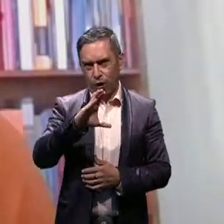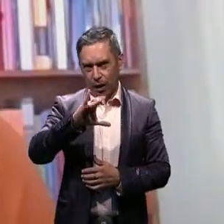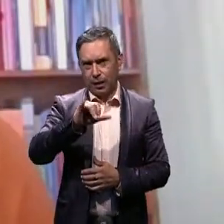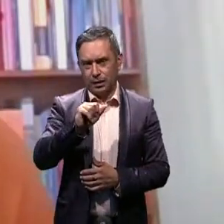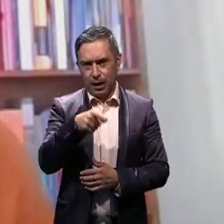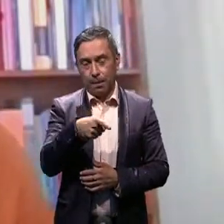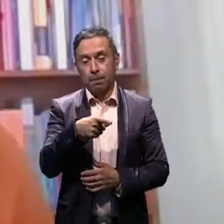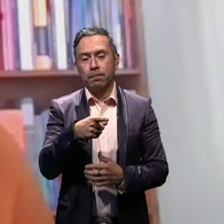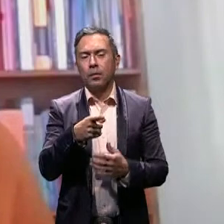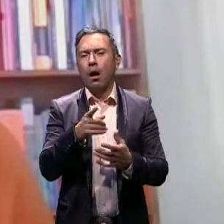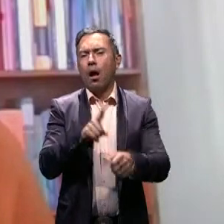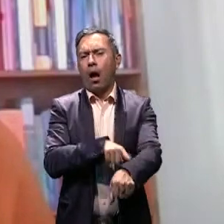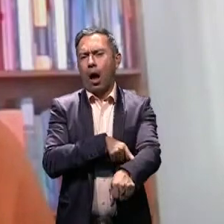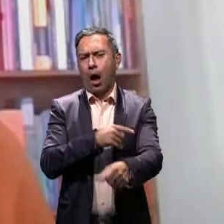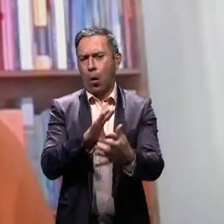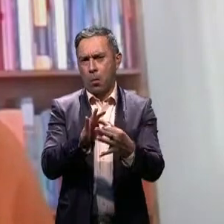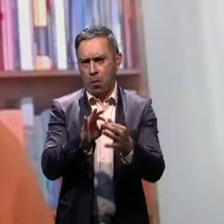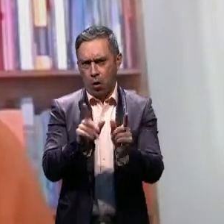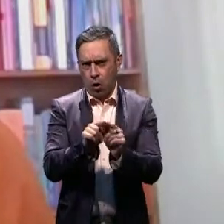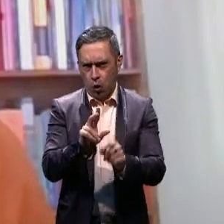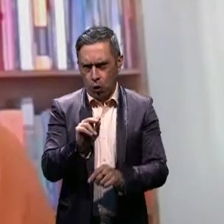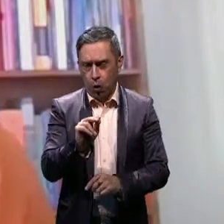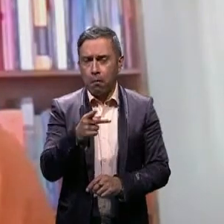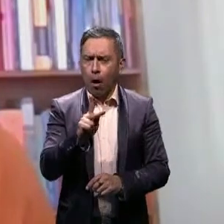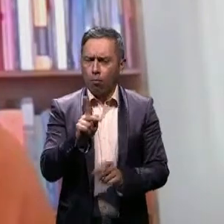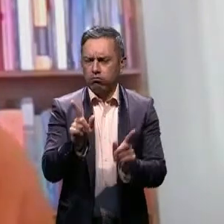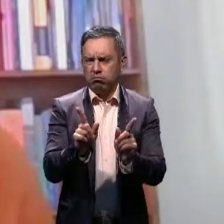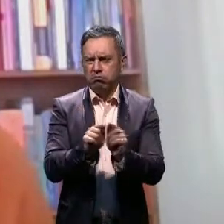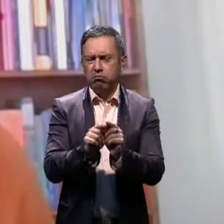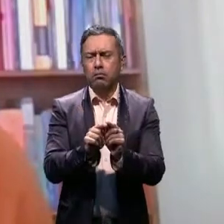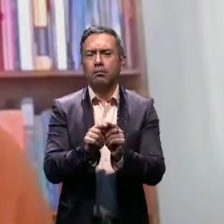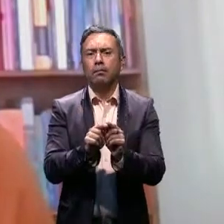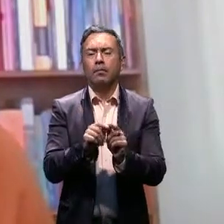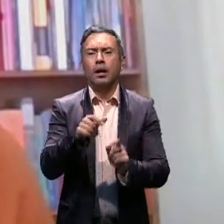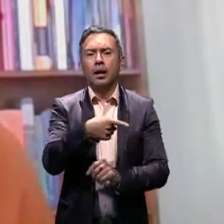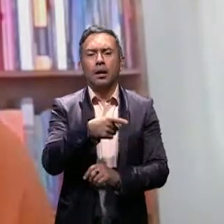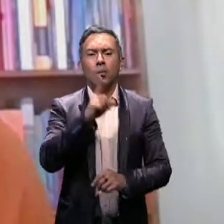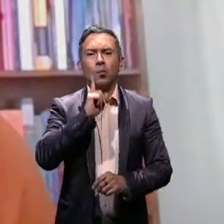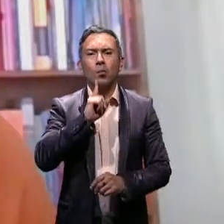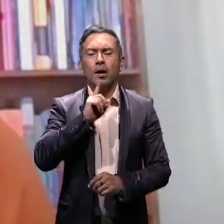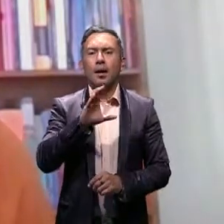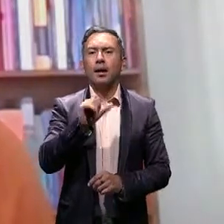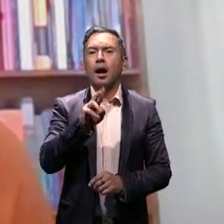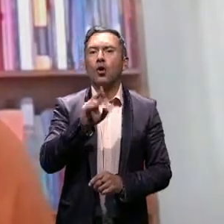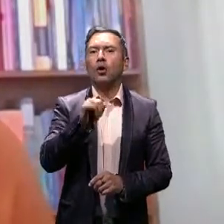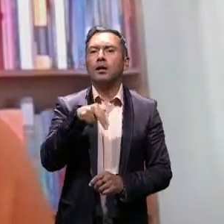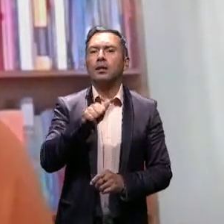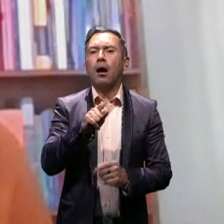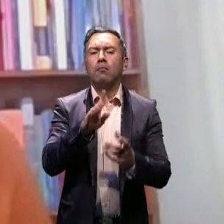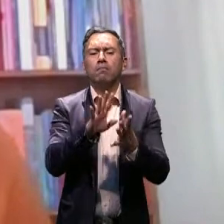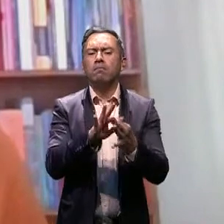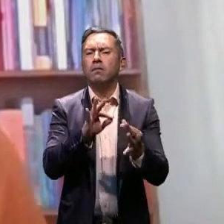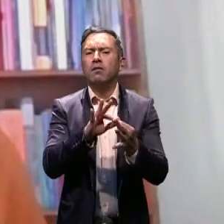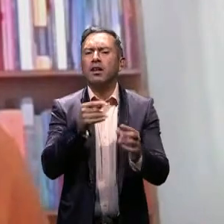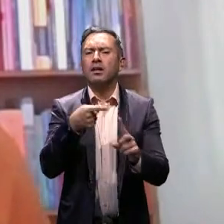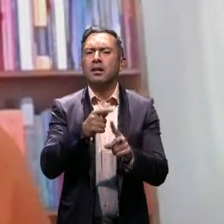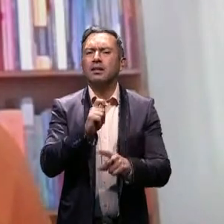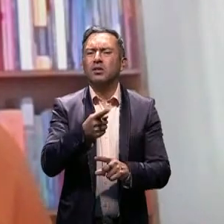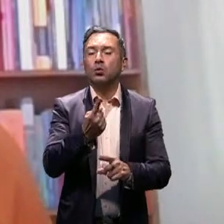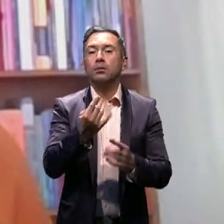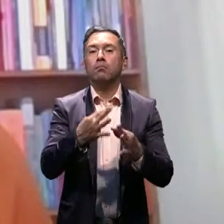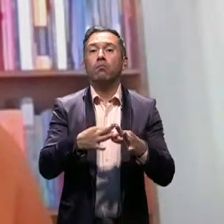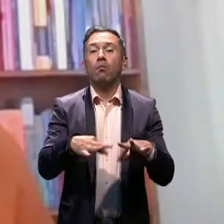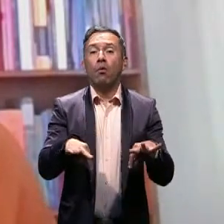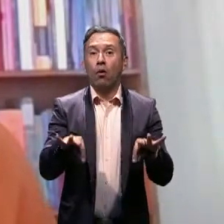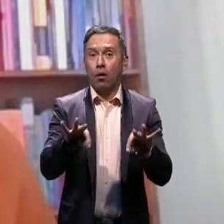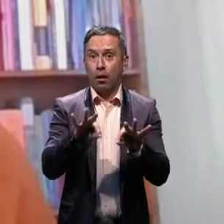this, but we can also see that she talks about the importance of having